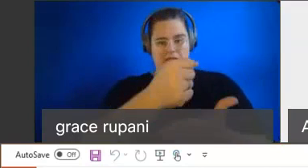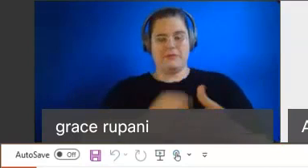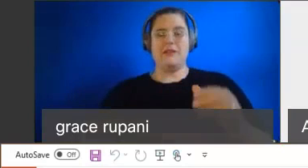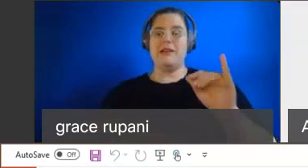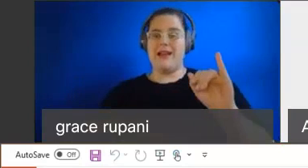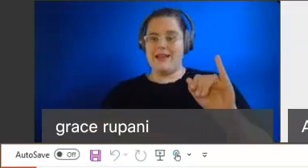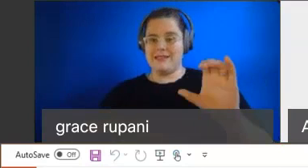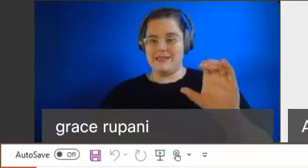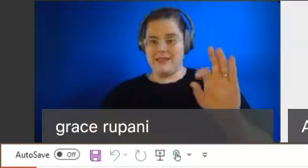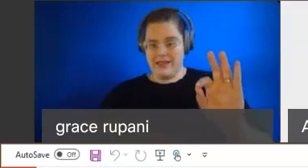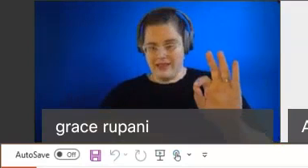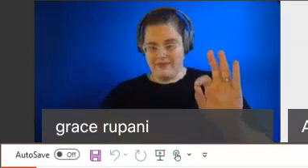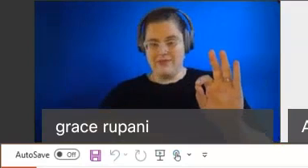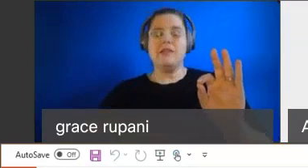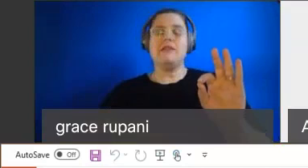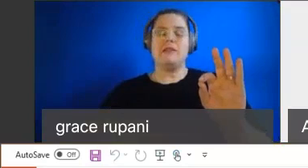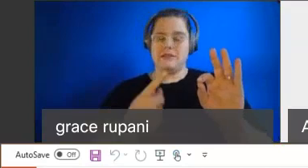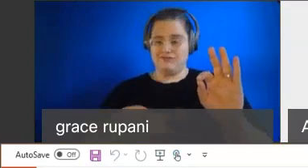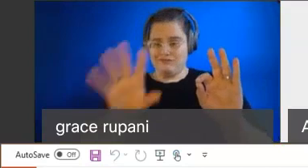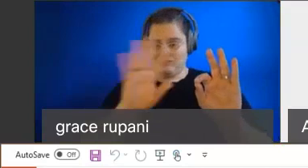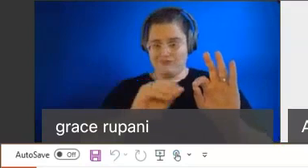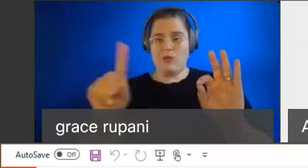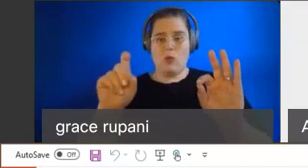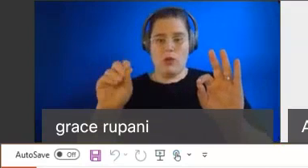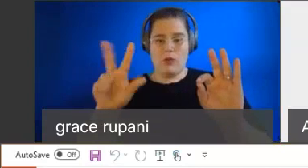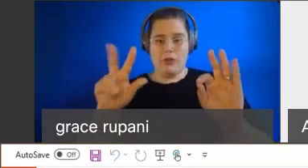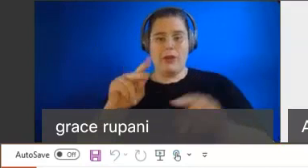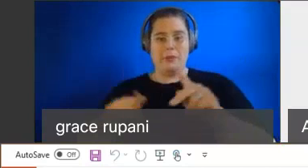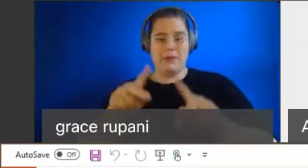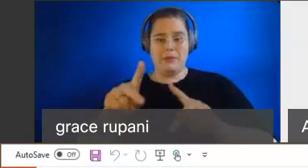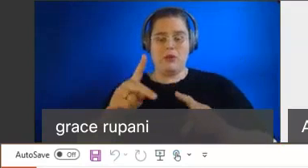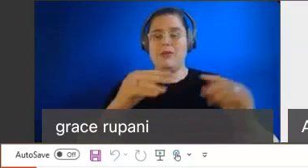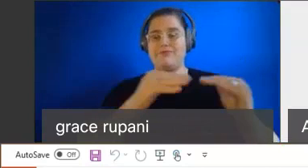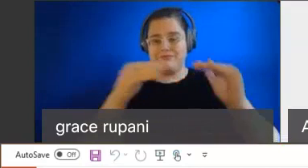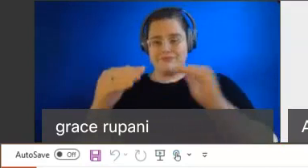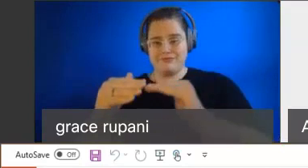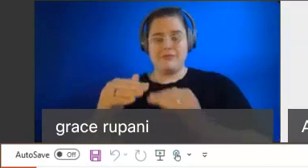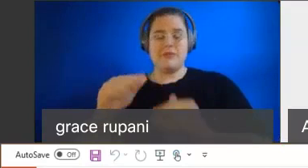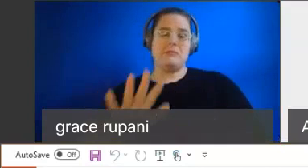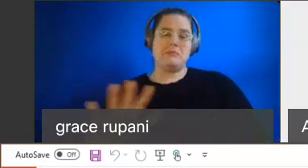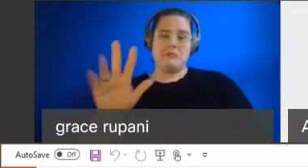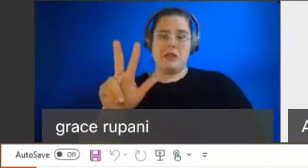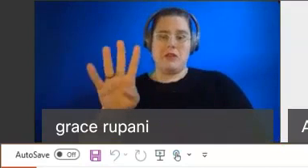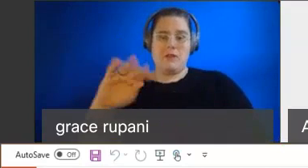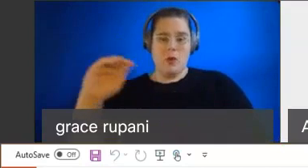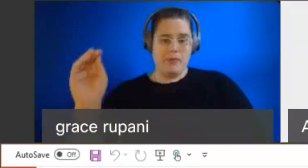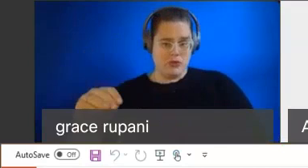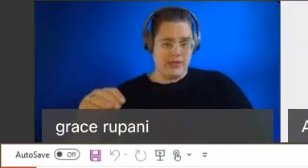the 103 people constitute a little more than 34% of people who are in